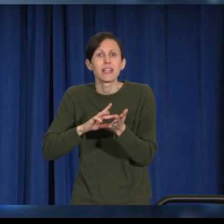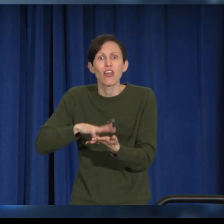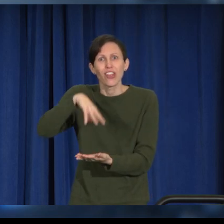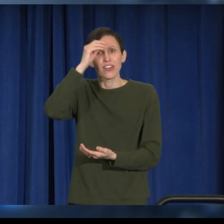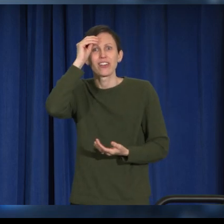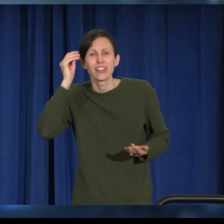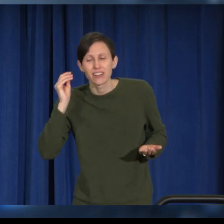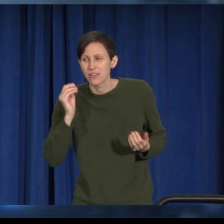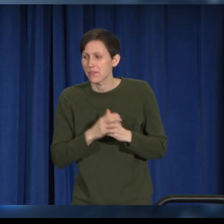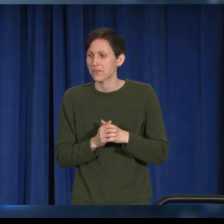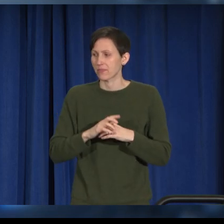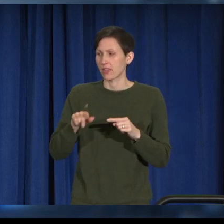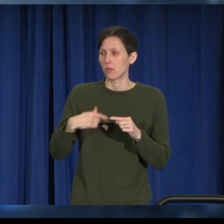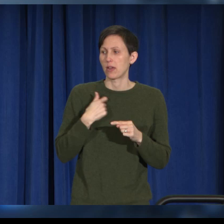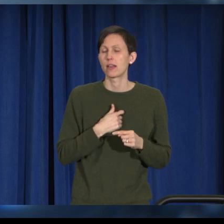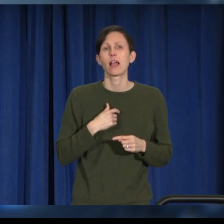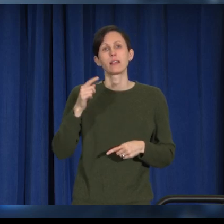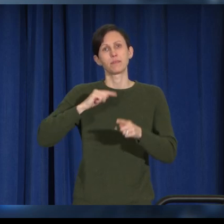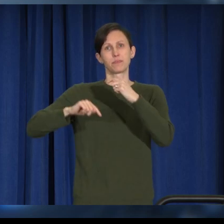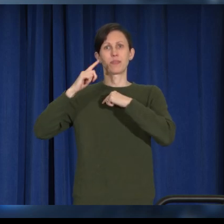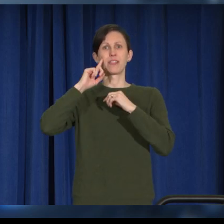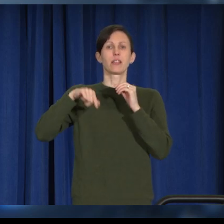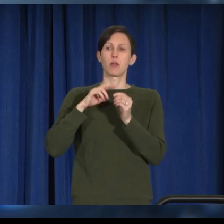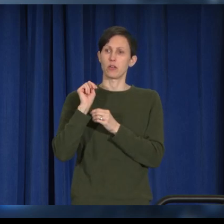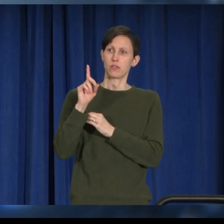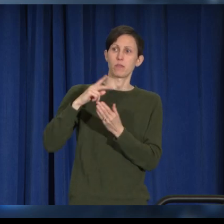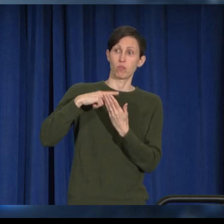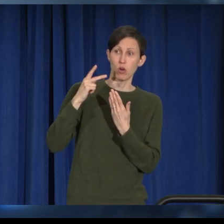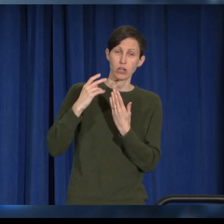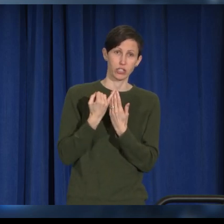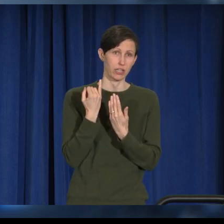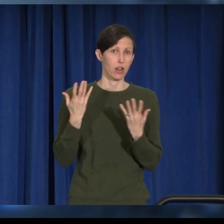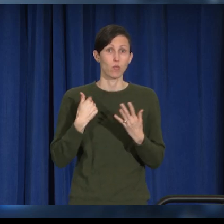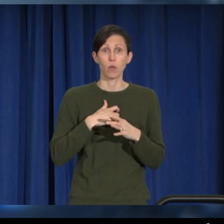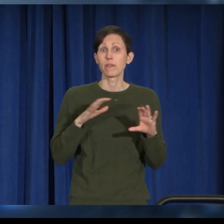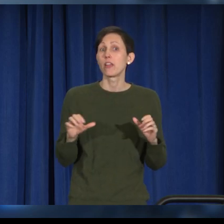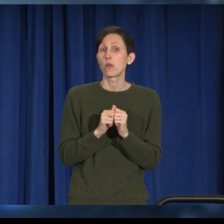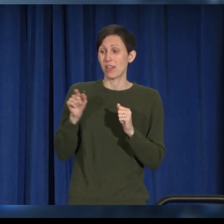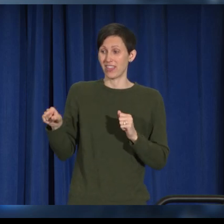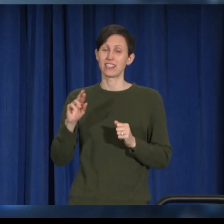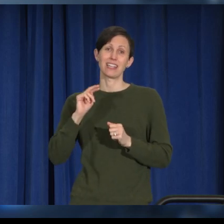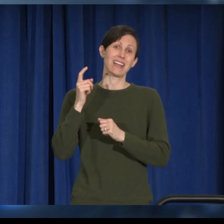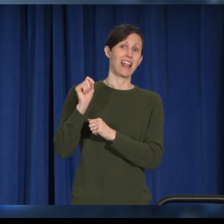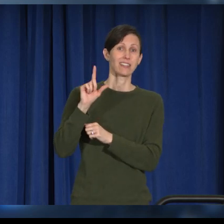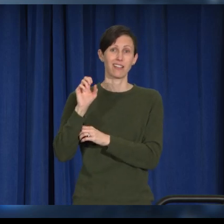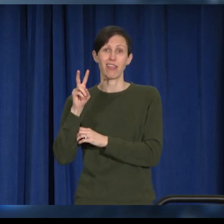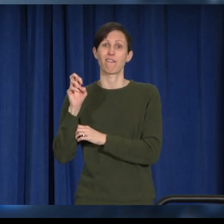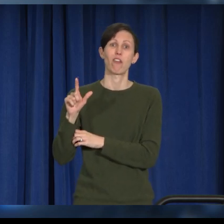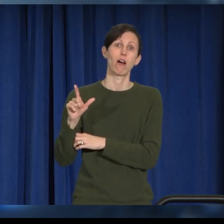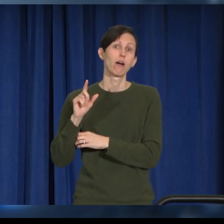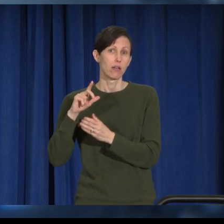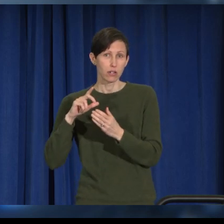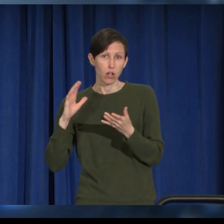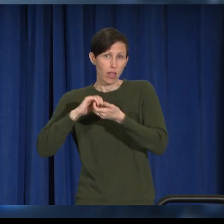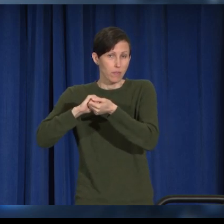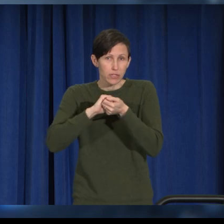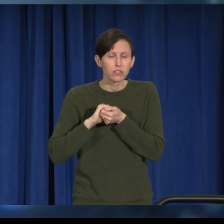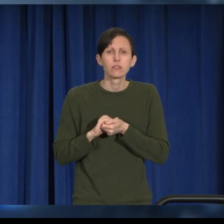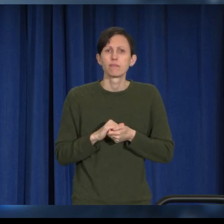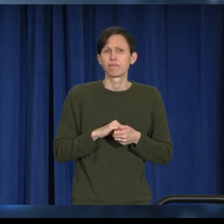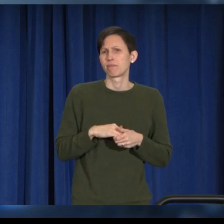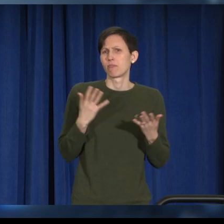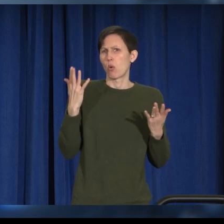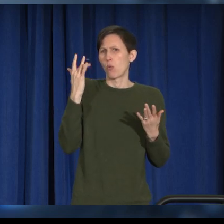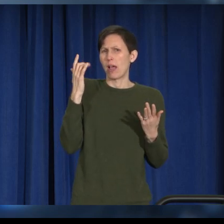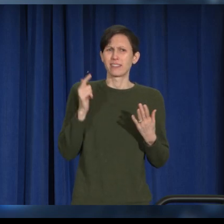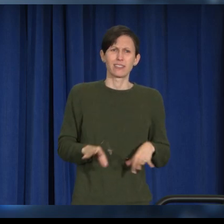step back and think about the neurodiversity project and what we've done at Next Level Collaboration, why does this all matter at the end of the day? And it's